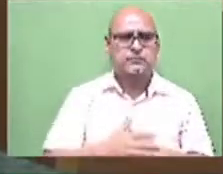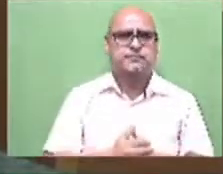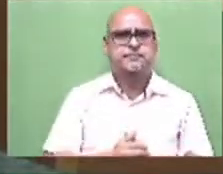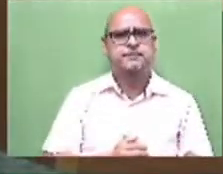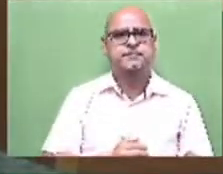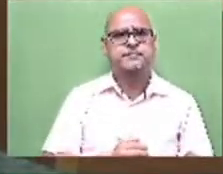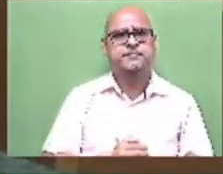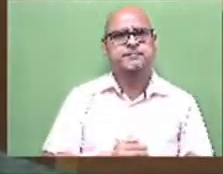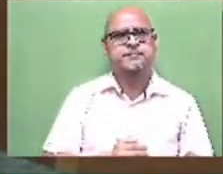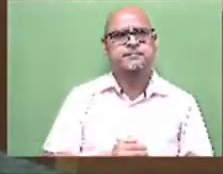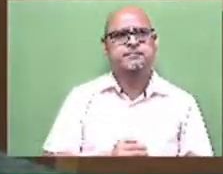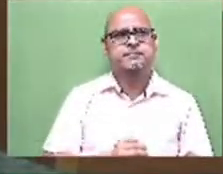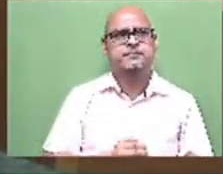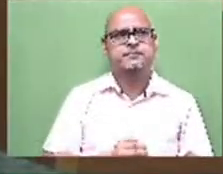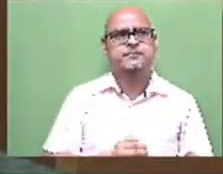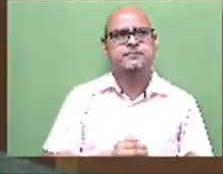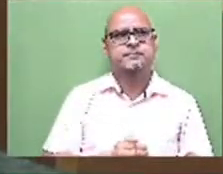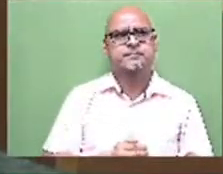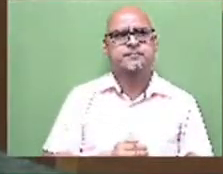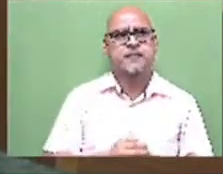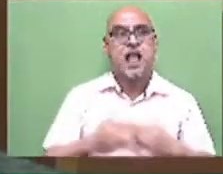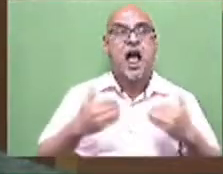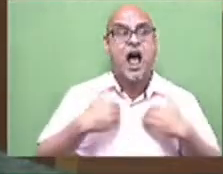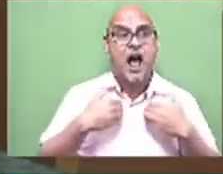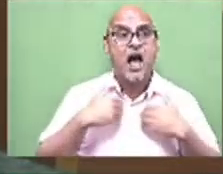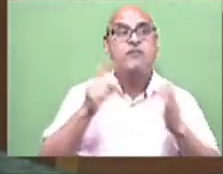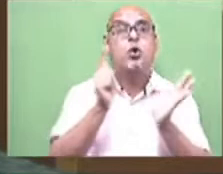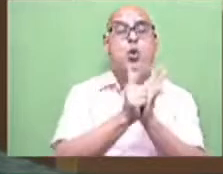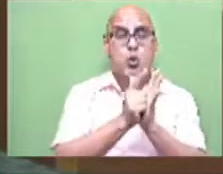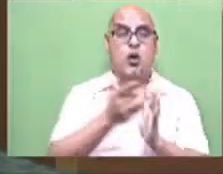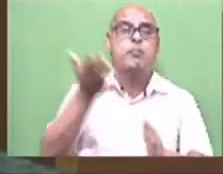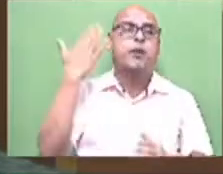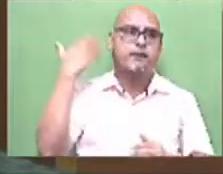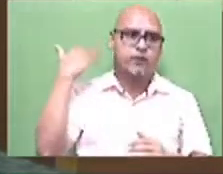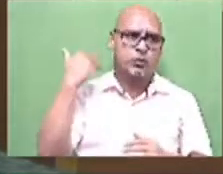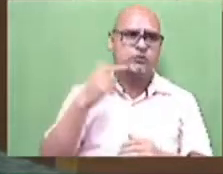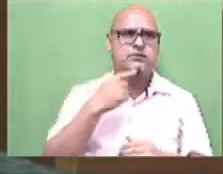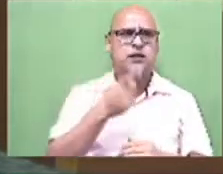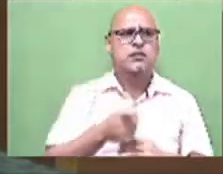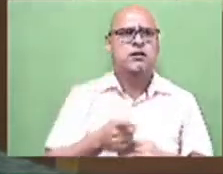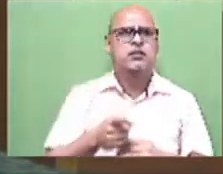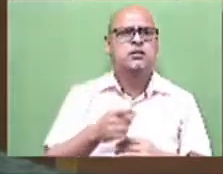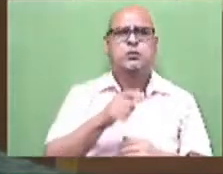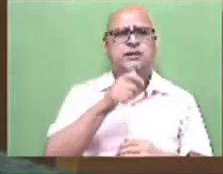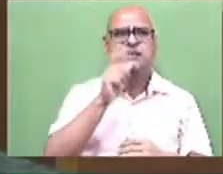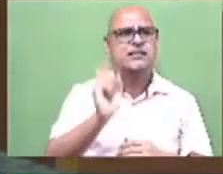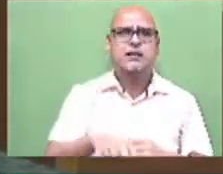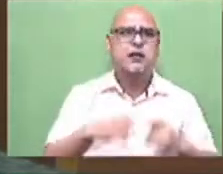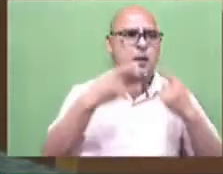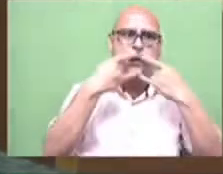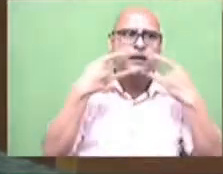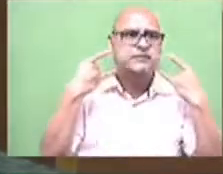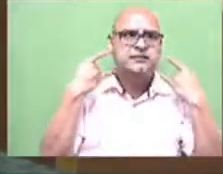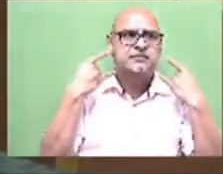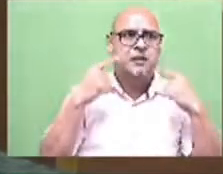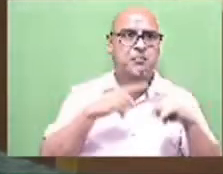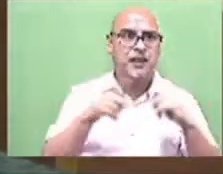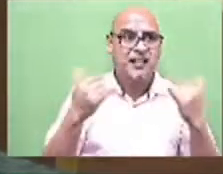for various reasons and so on. And now we've reached the point where, of course, we are passing legislation for